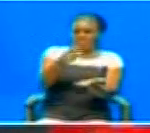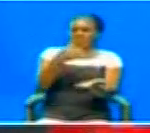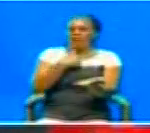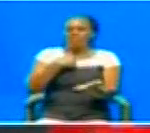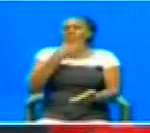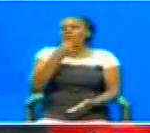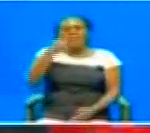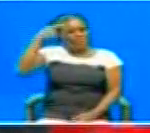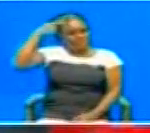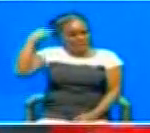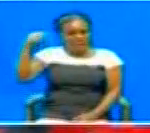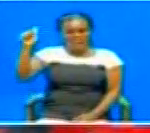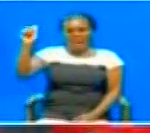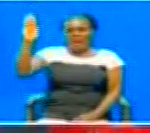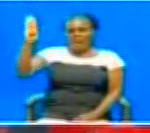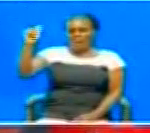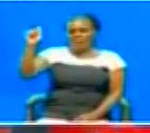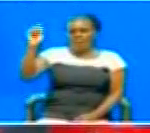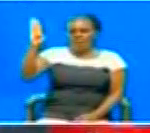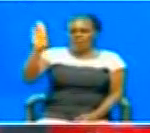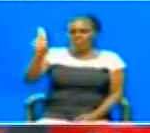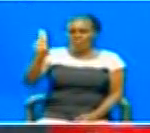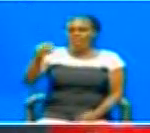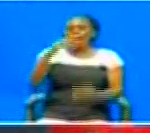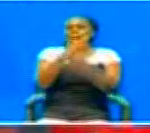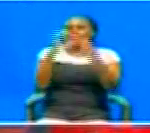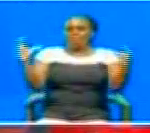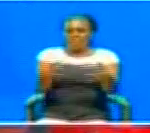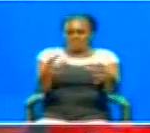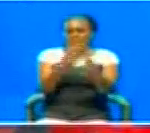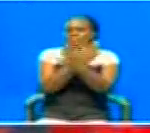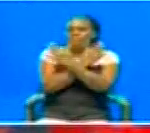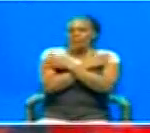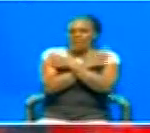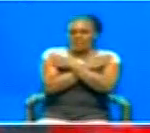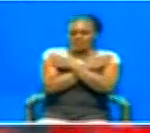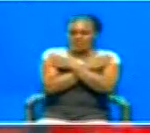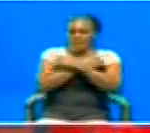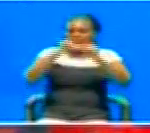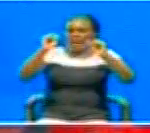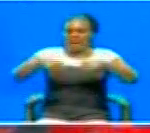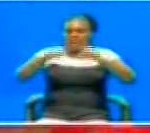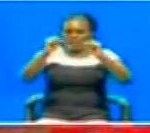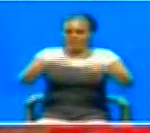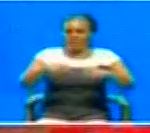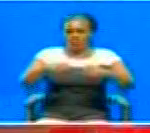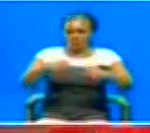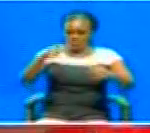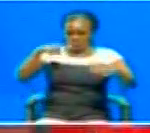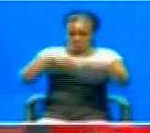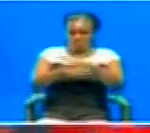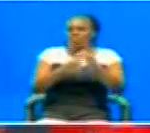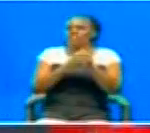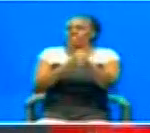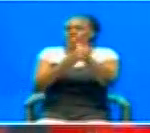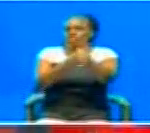black. Ababu Namwamba and his party partners conspired to blackmail themselves into